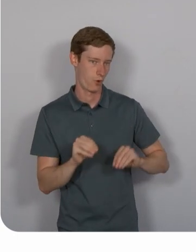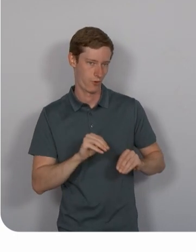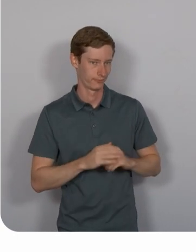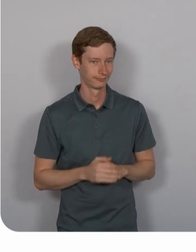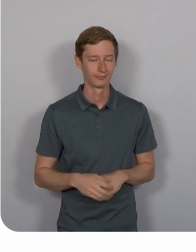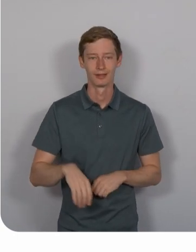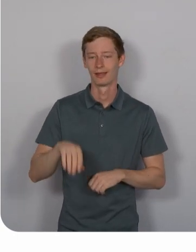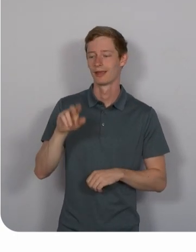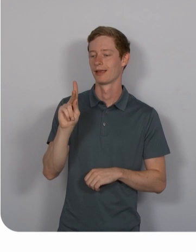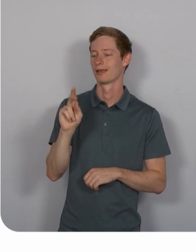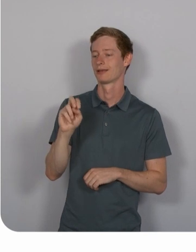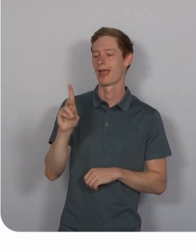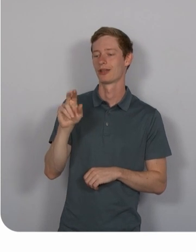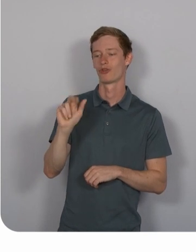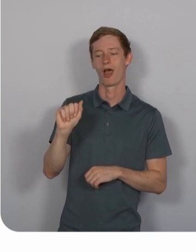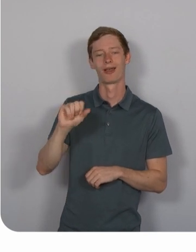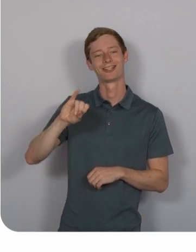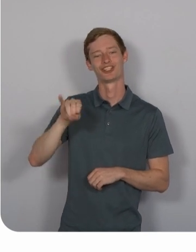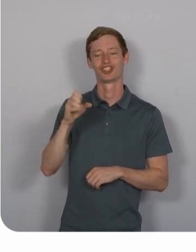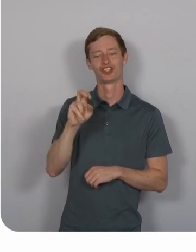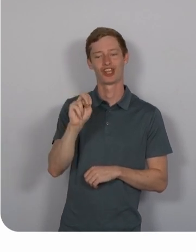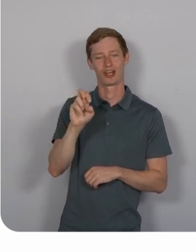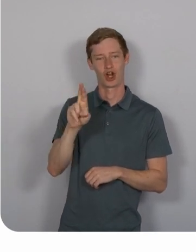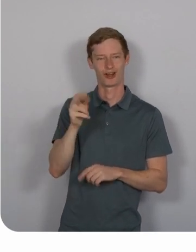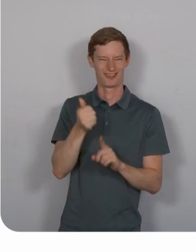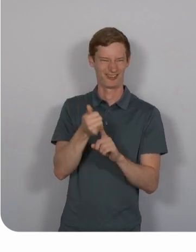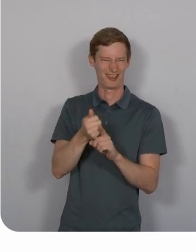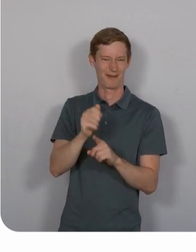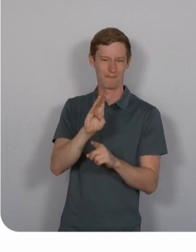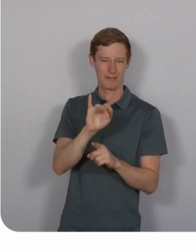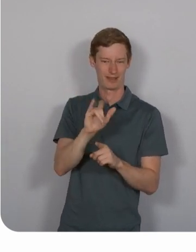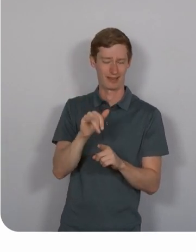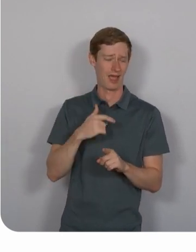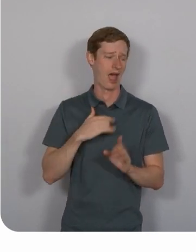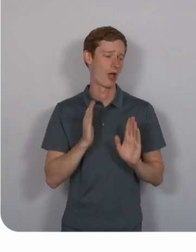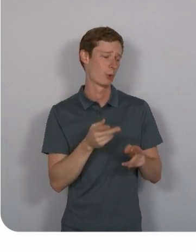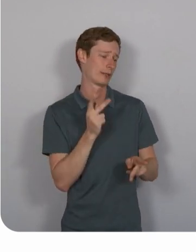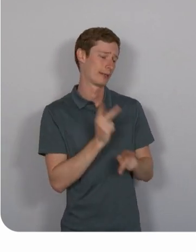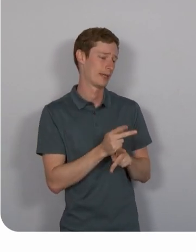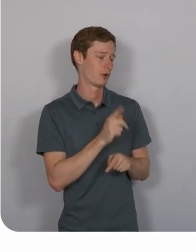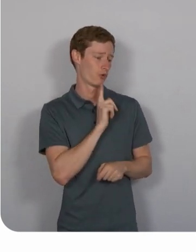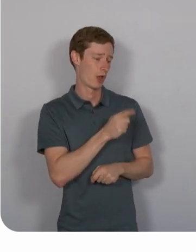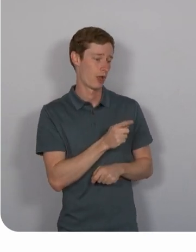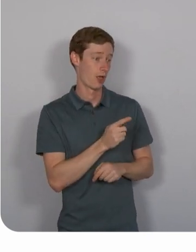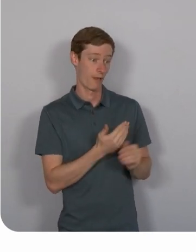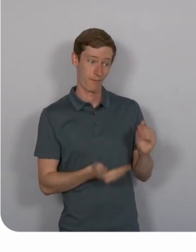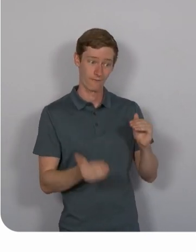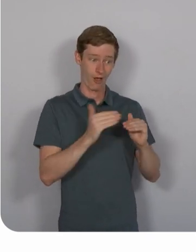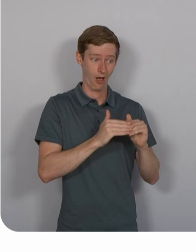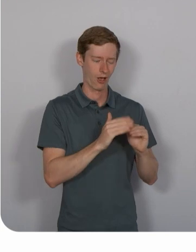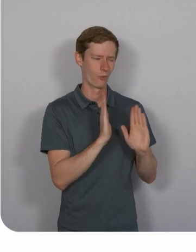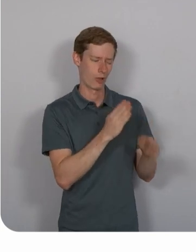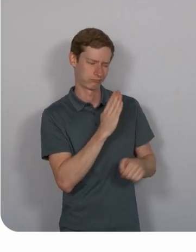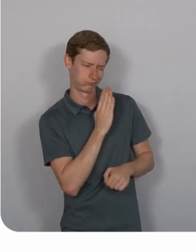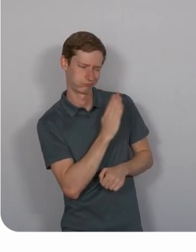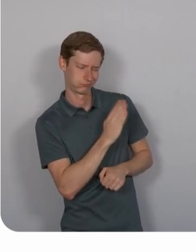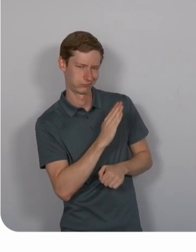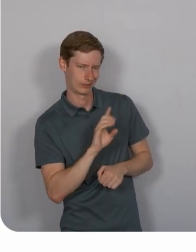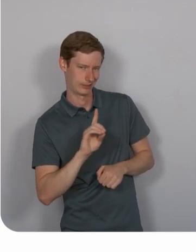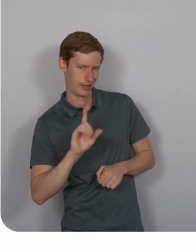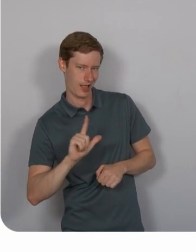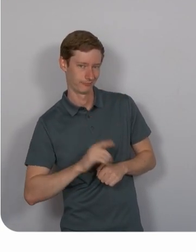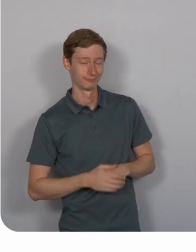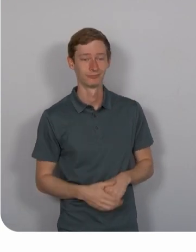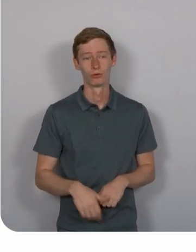is Billy. She'll always have your back. I'll keep it real, but above all, I'll keep it on the DL. Roy Choi